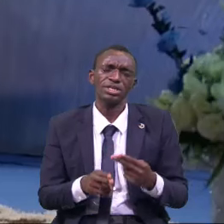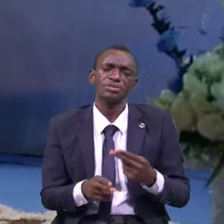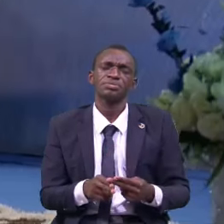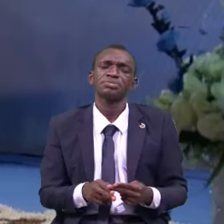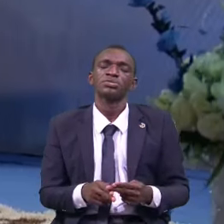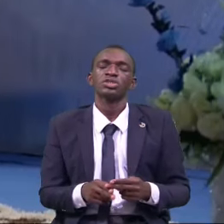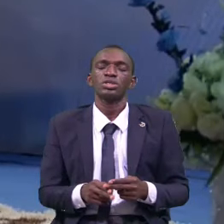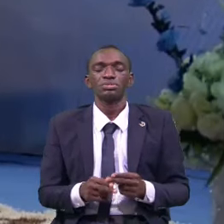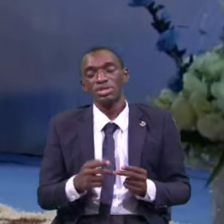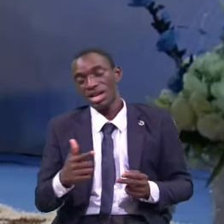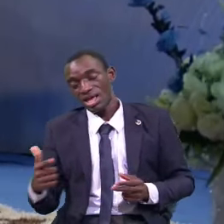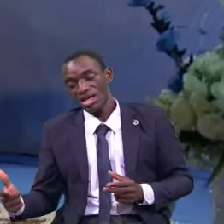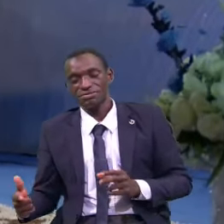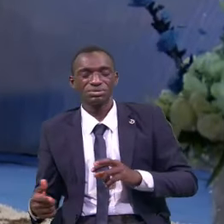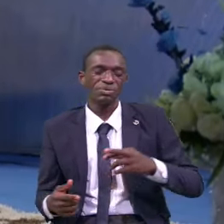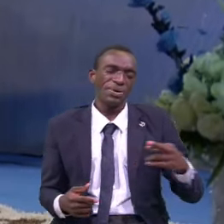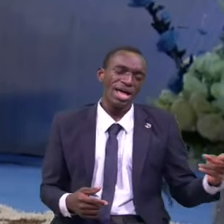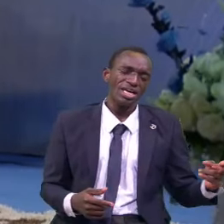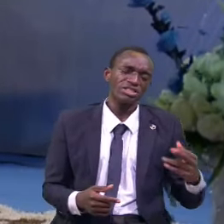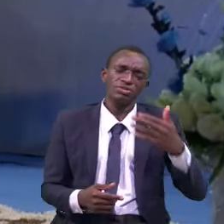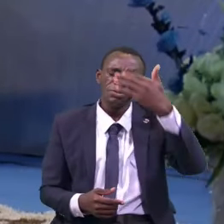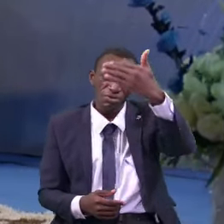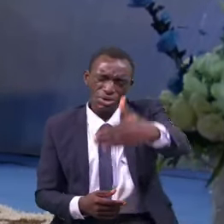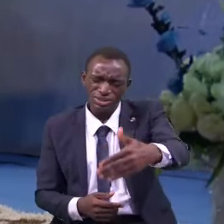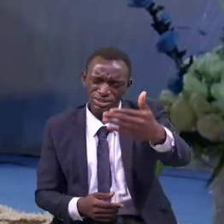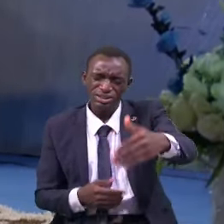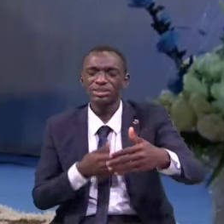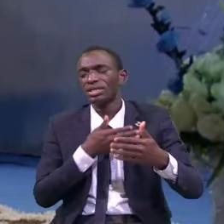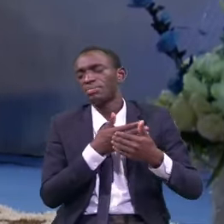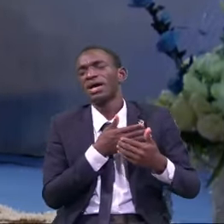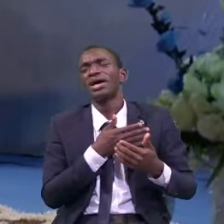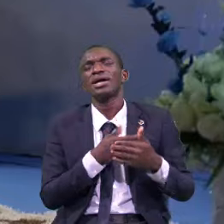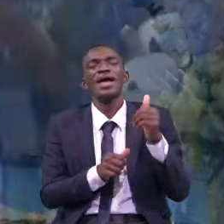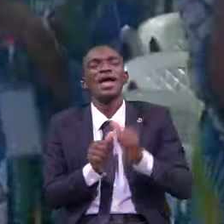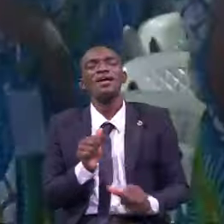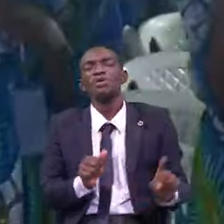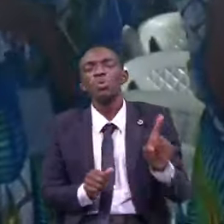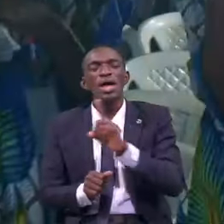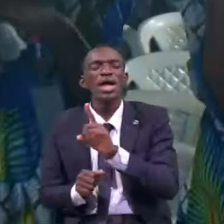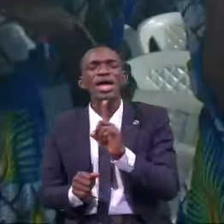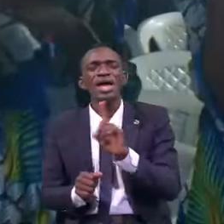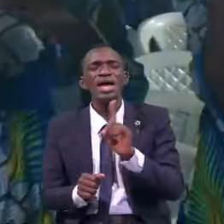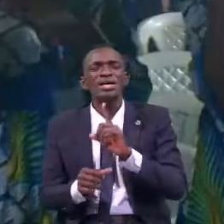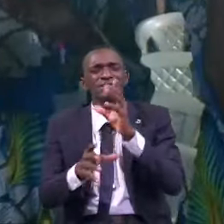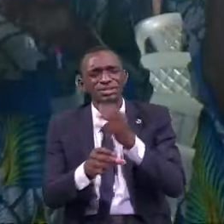To my left, to my right, to the front, to the back, everywhere, receive your miracle.